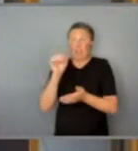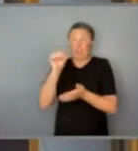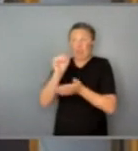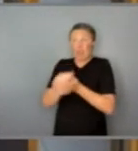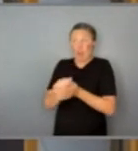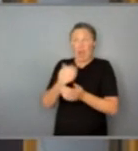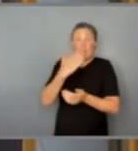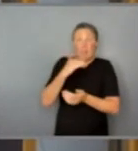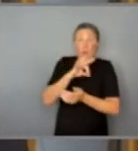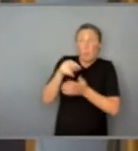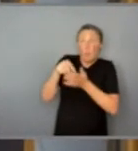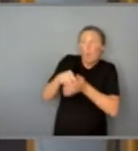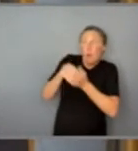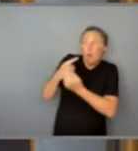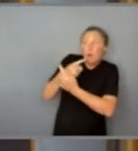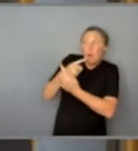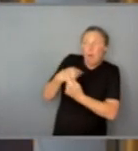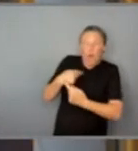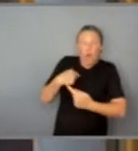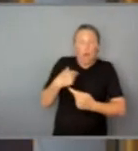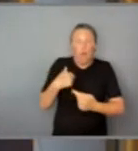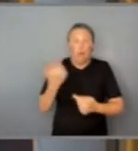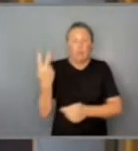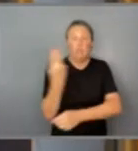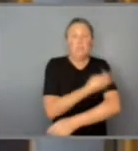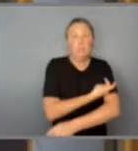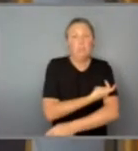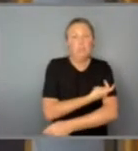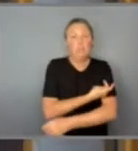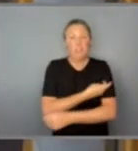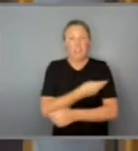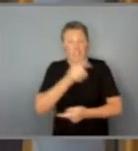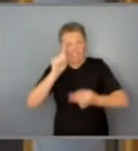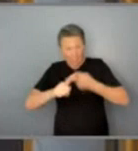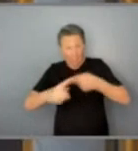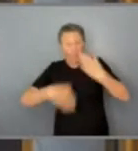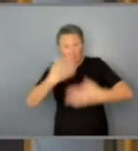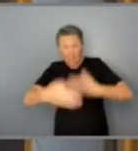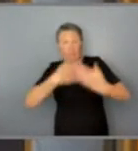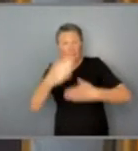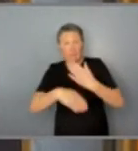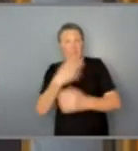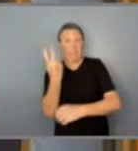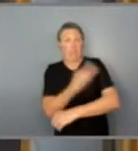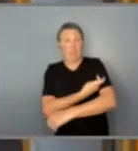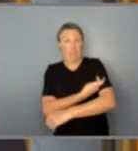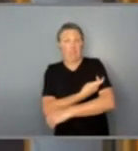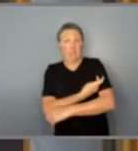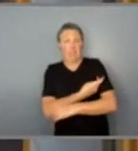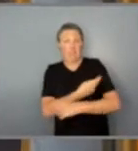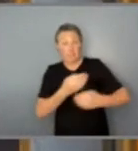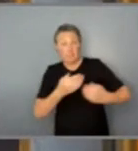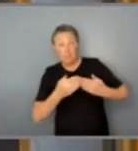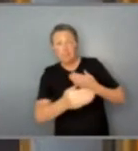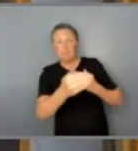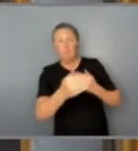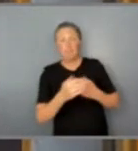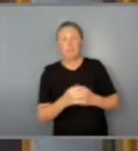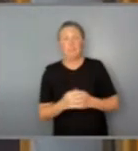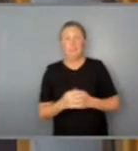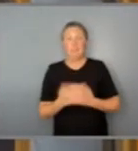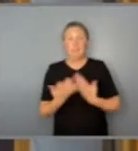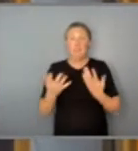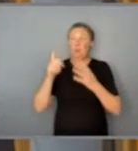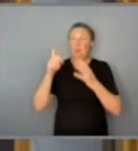boosted. We need to supercharge the boosting over the next month. And that was what we heard from the Premiers today. They're doing their bargain, and the